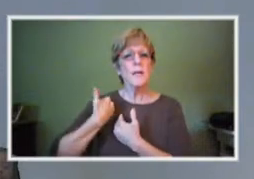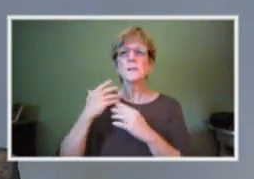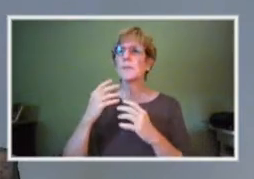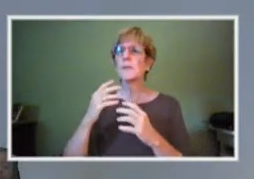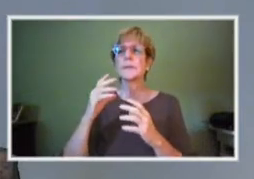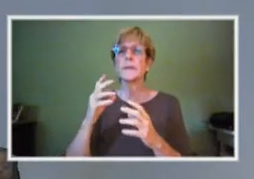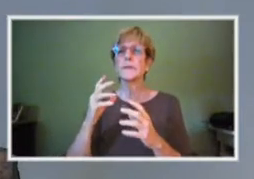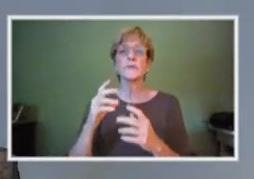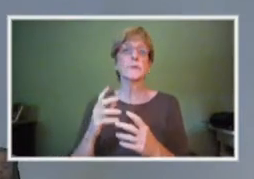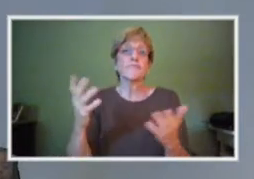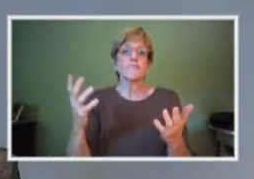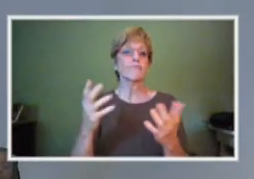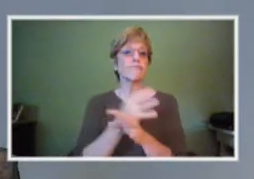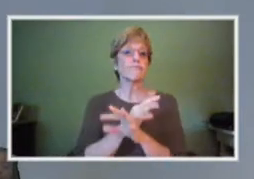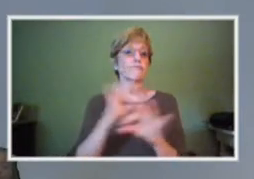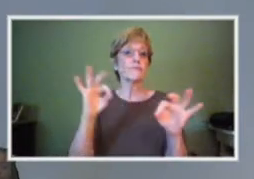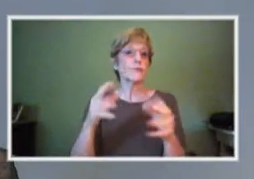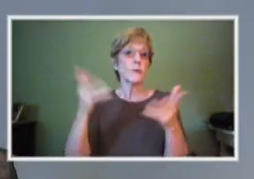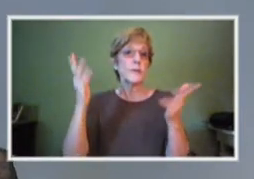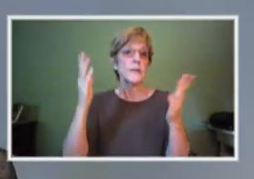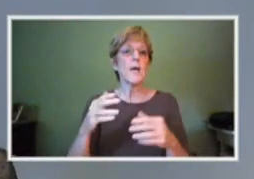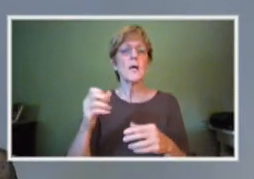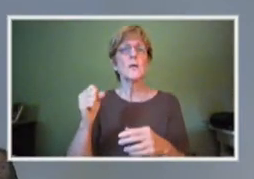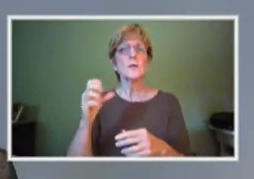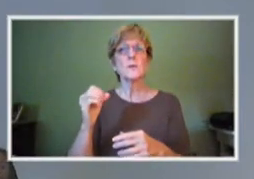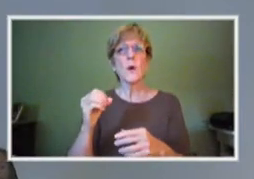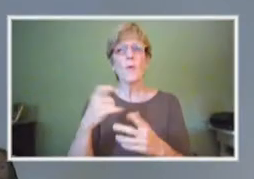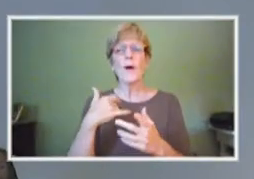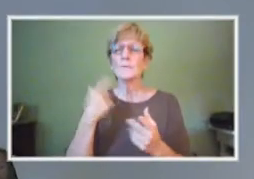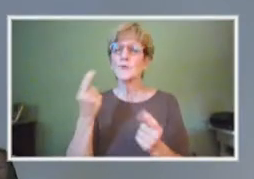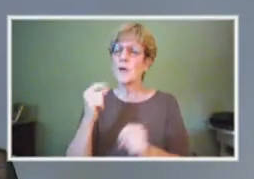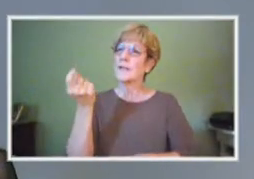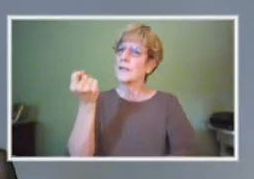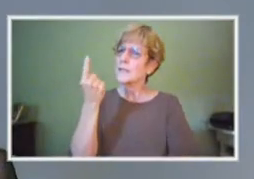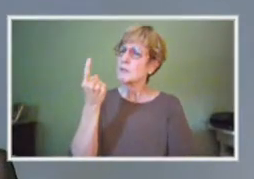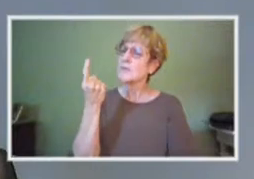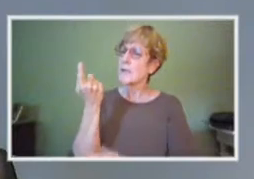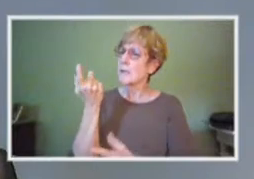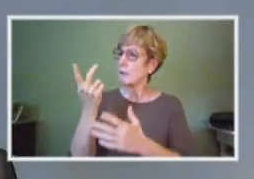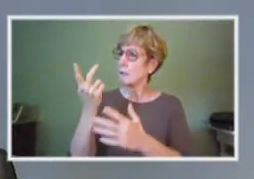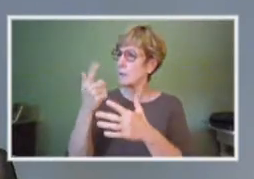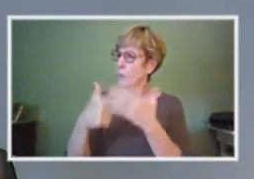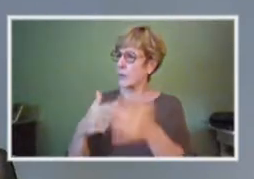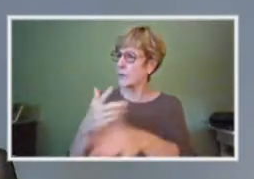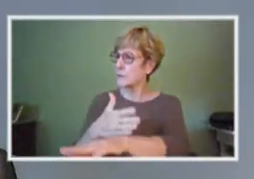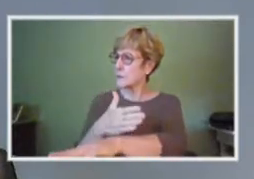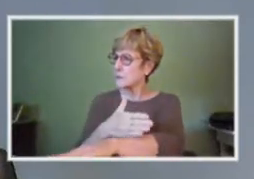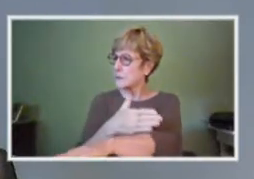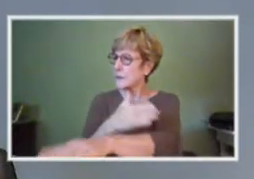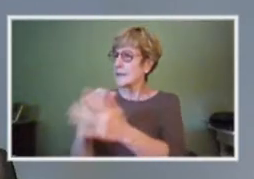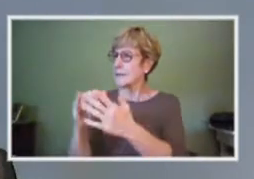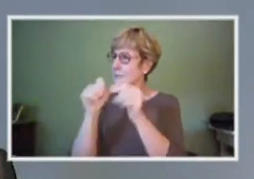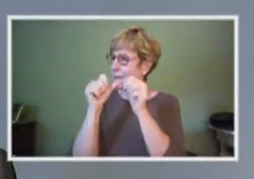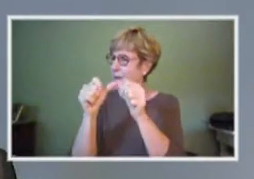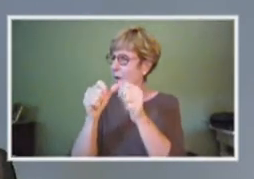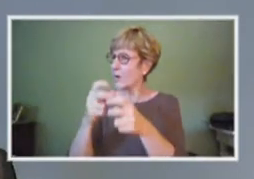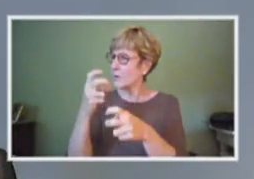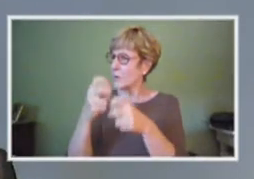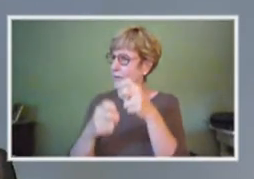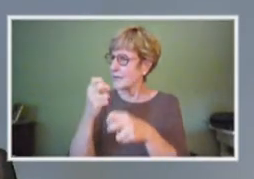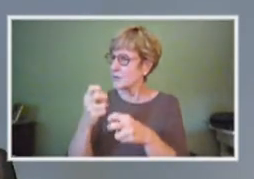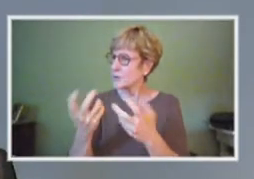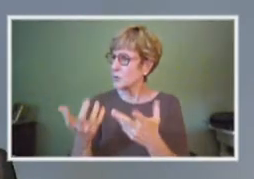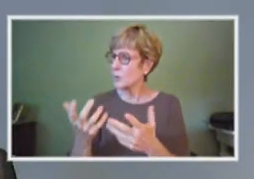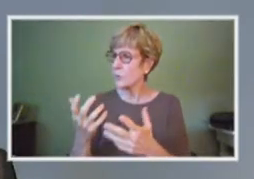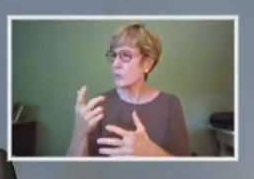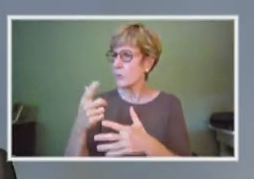So I just want to, I'm trying to understand the progress on that, because this is an ongoing issue. And